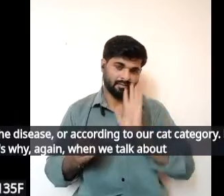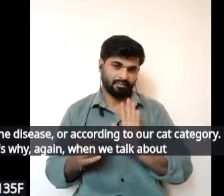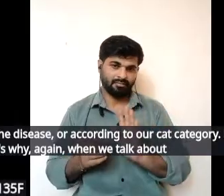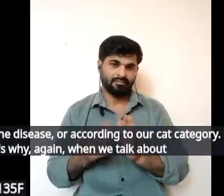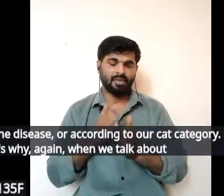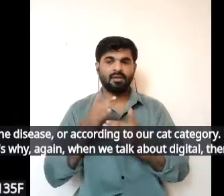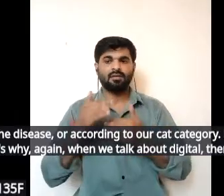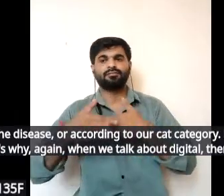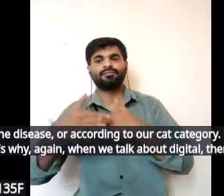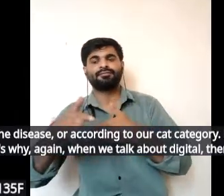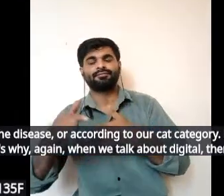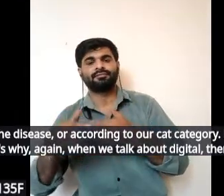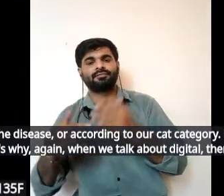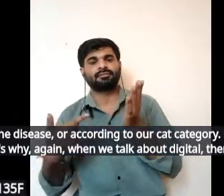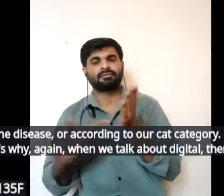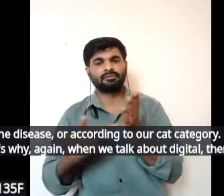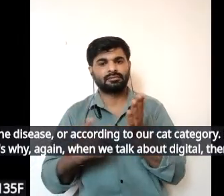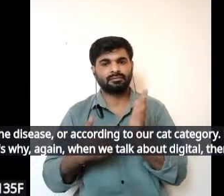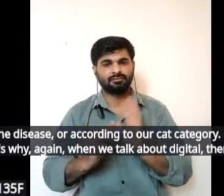then